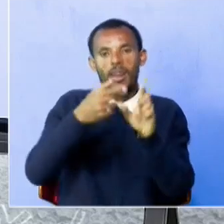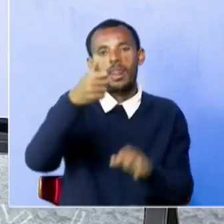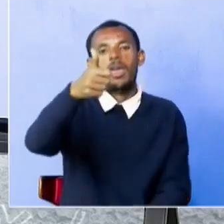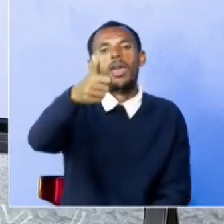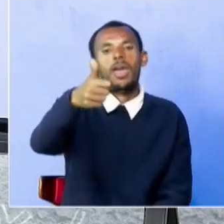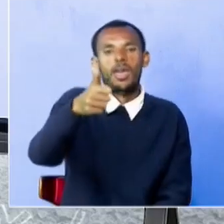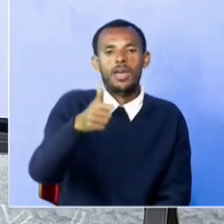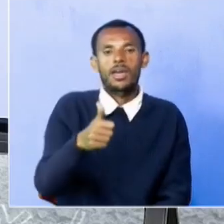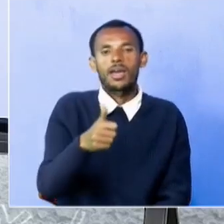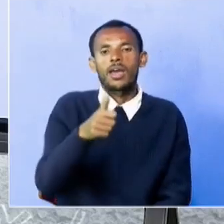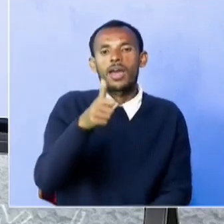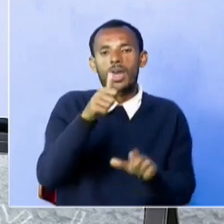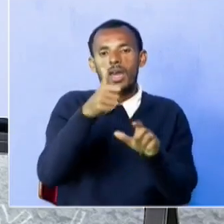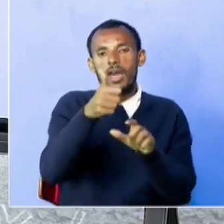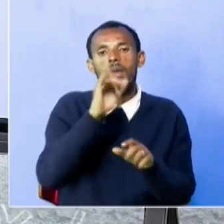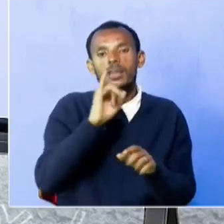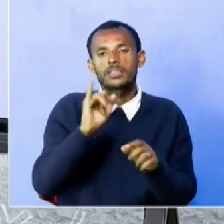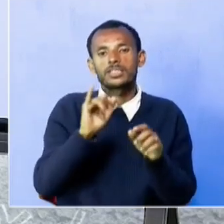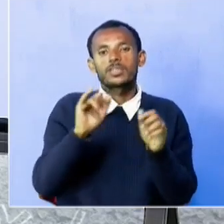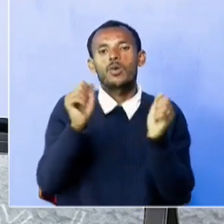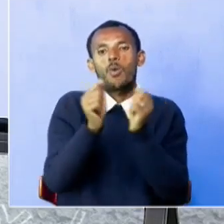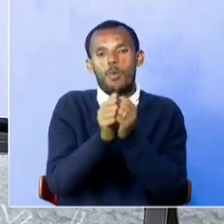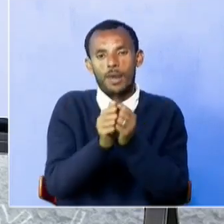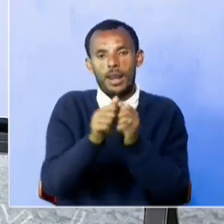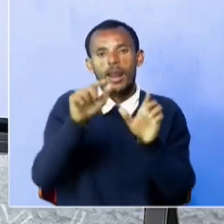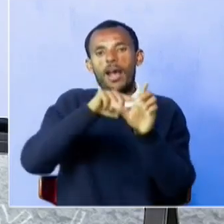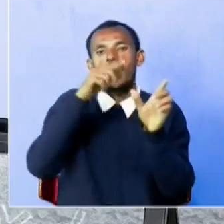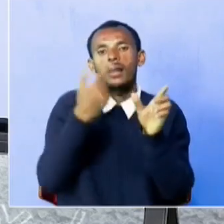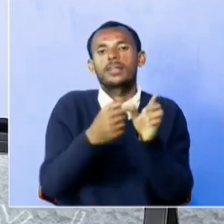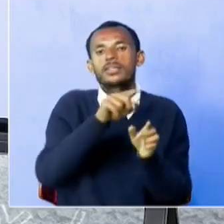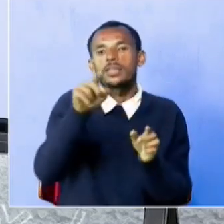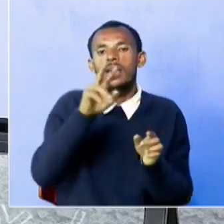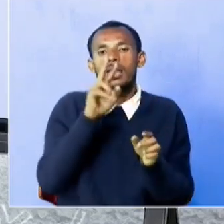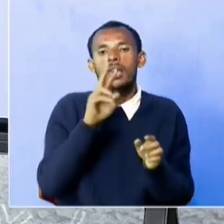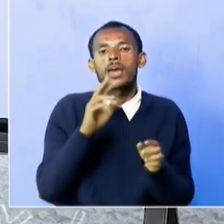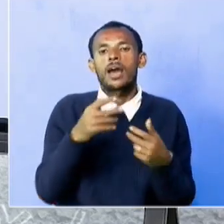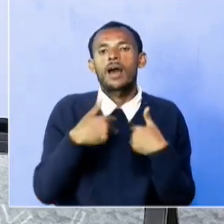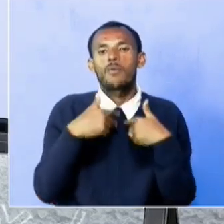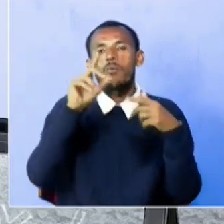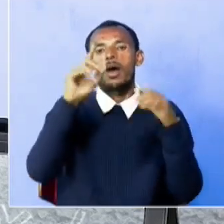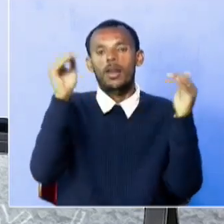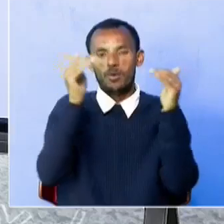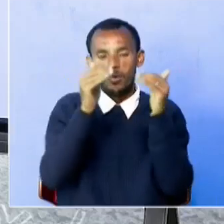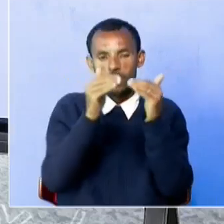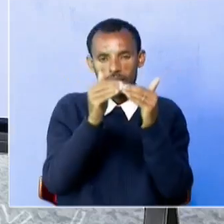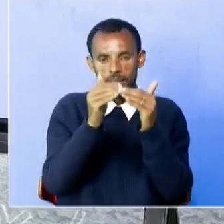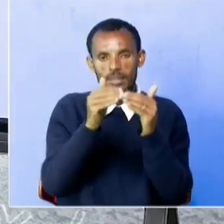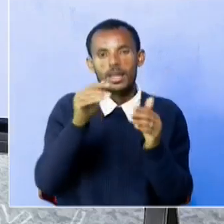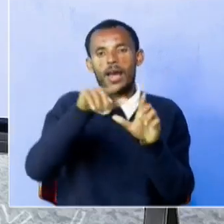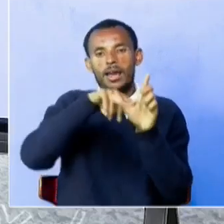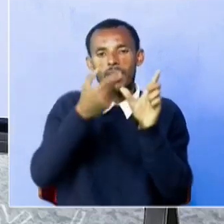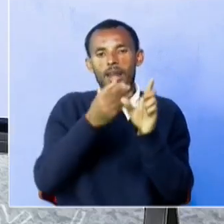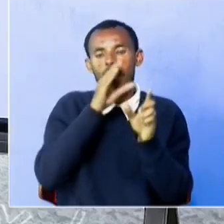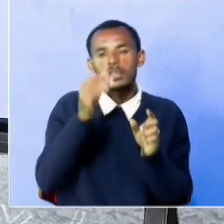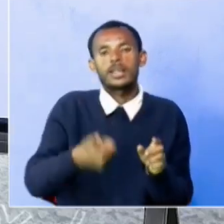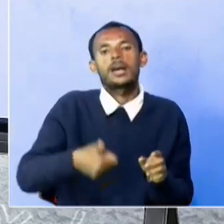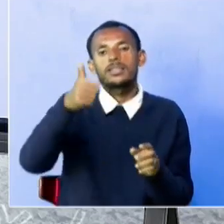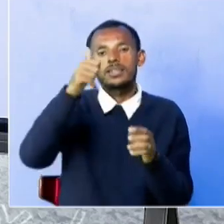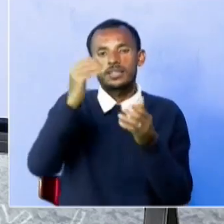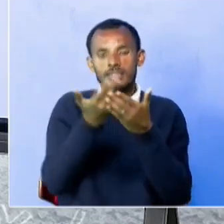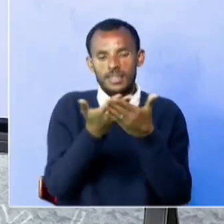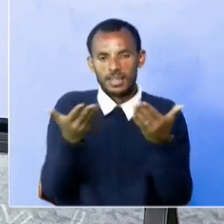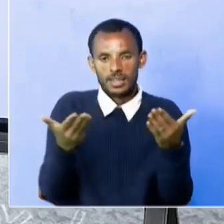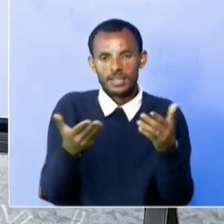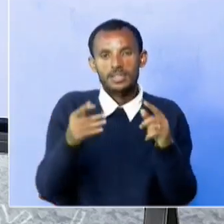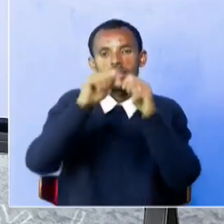A is their common angle, so they have one congruent angles. The other thing, triangle